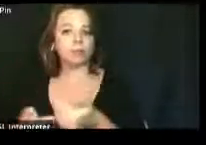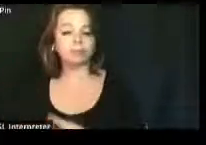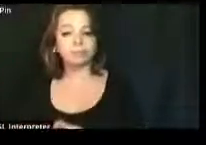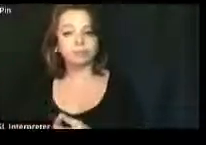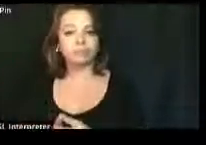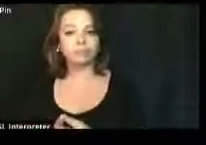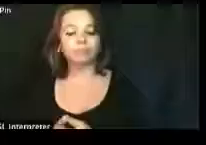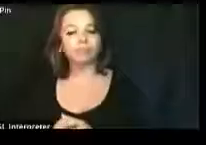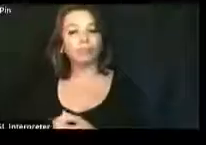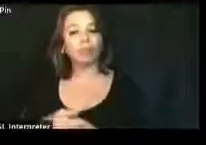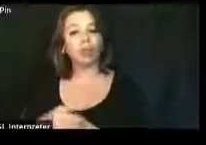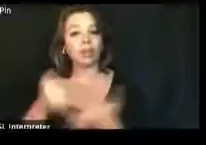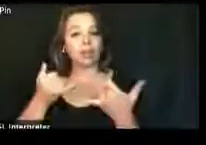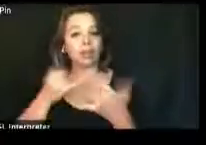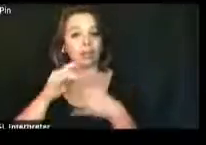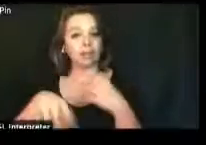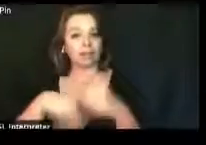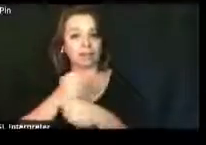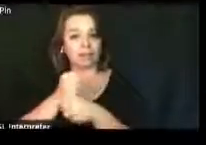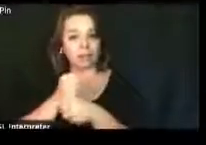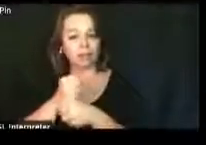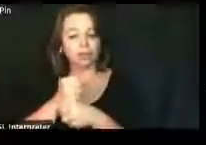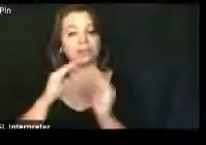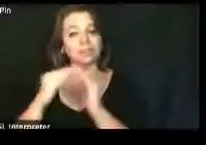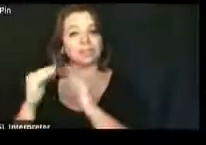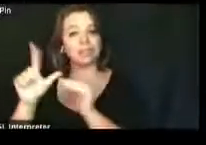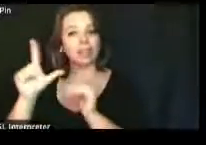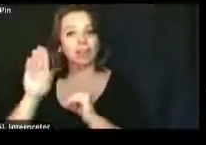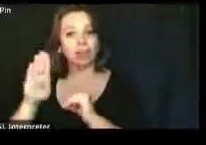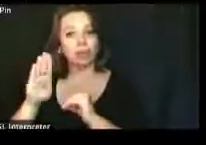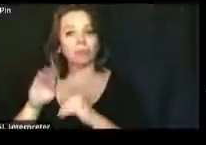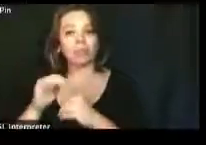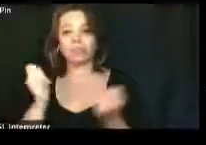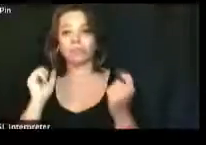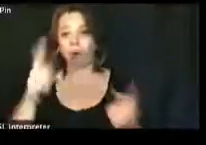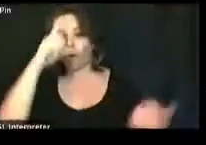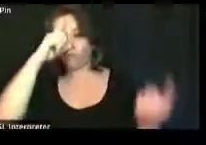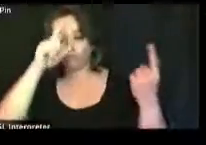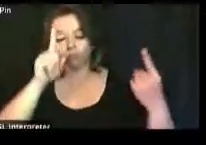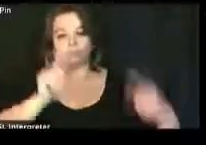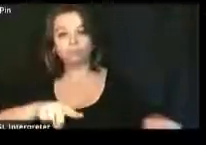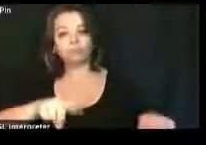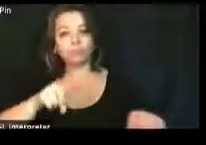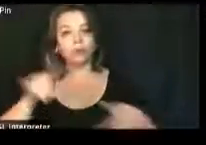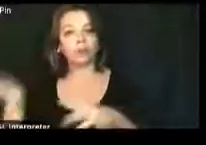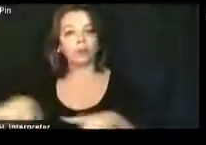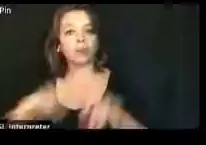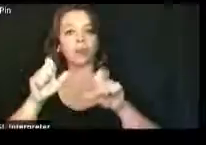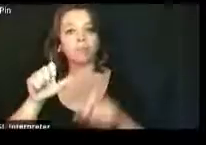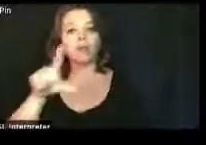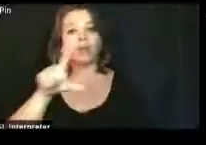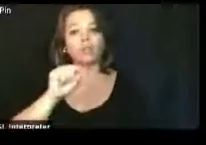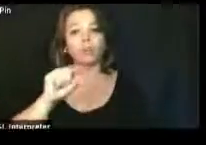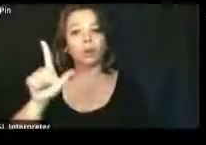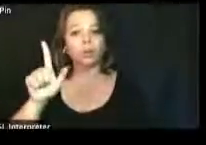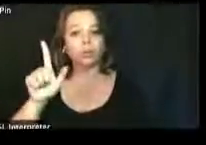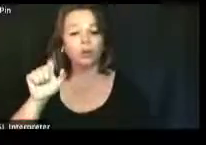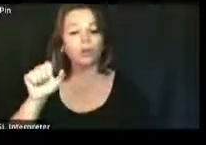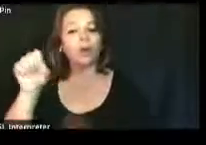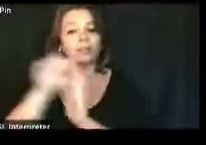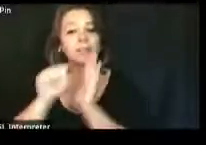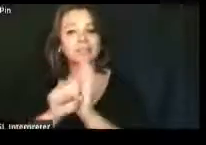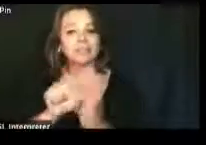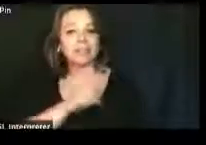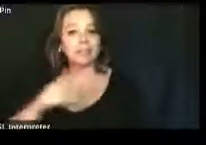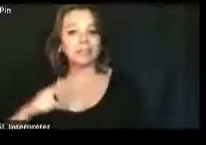year, the City of Long Beach unanimously adopted our 2021 state legislative agenda. And